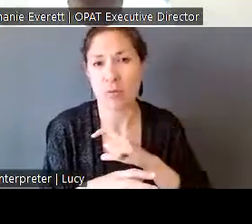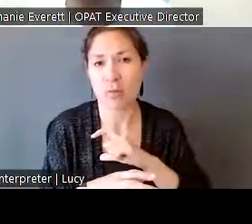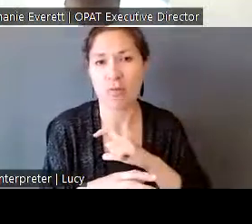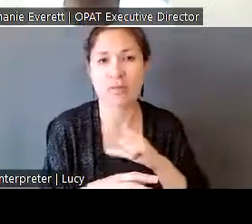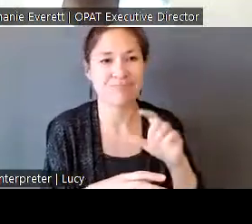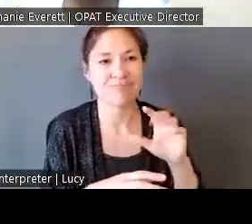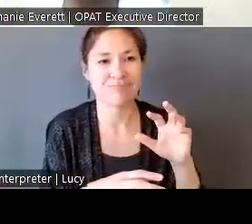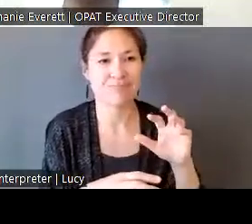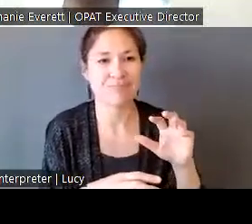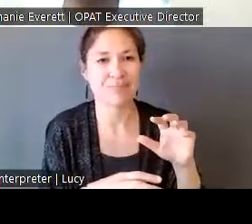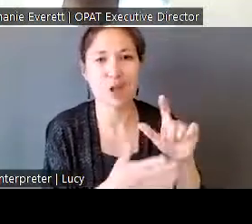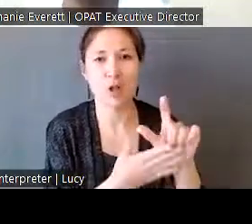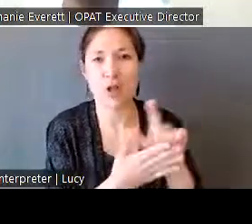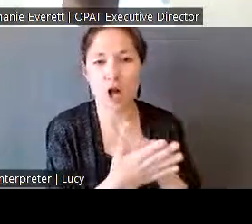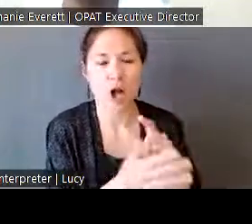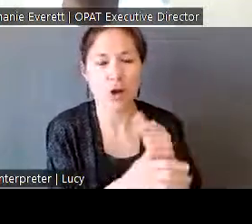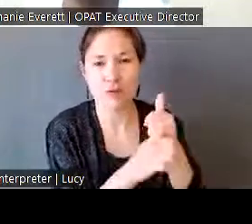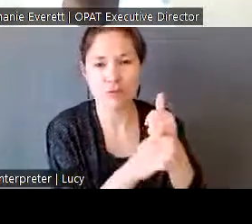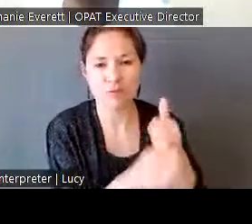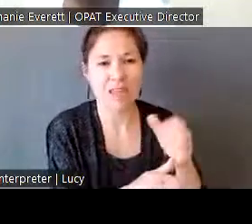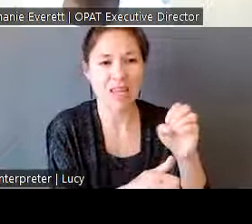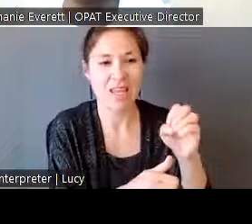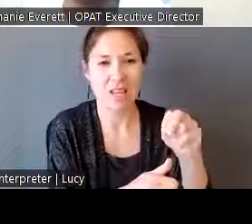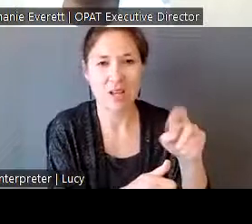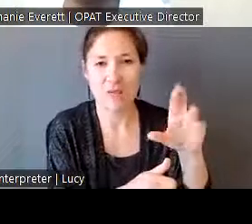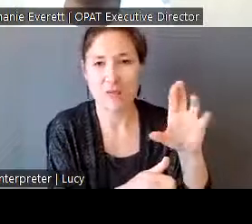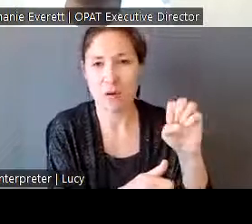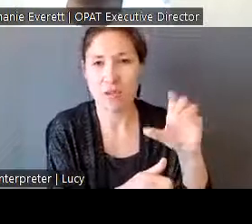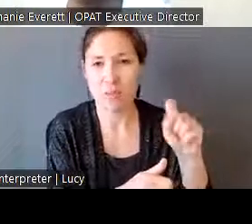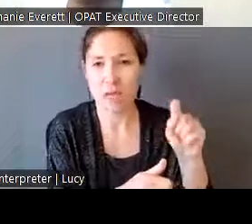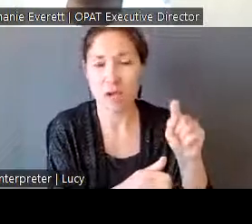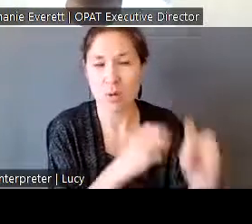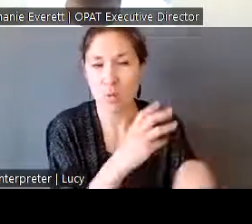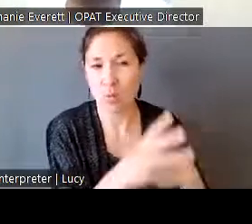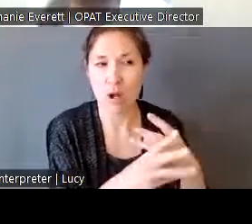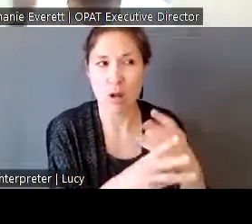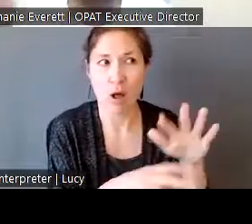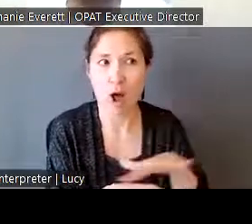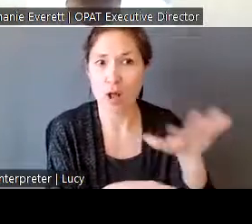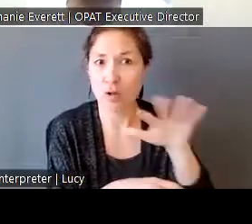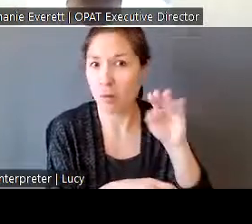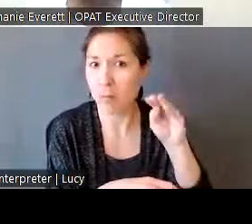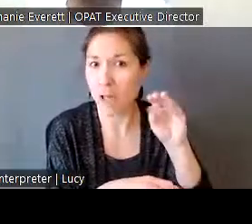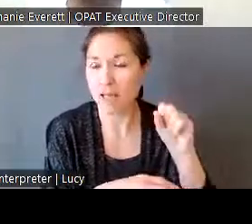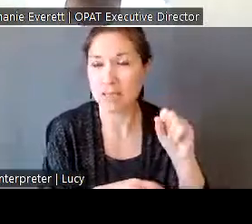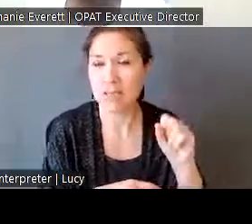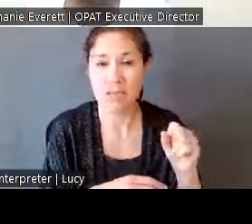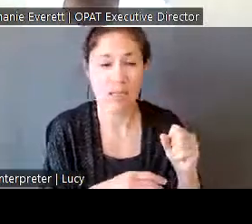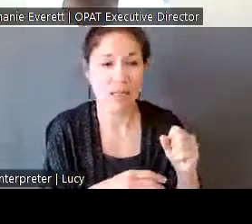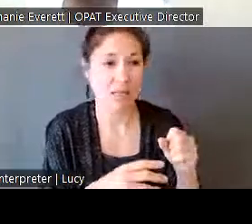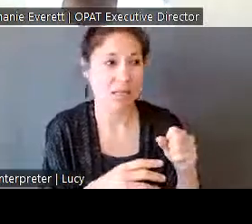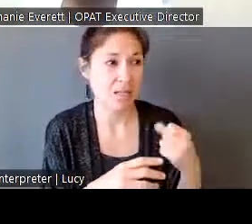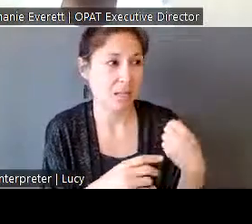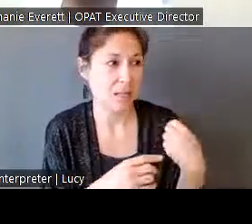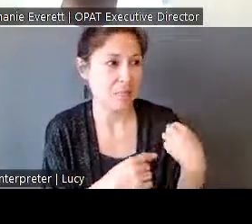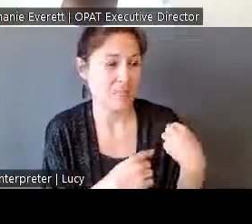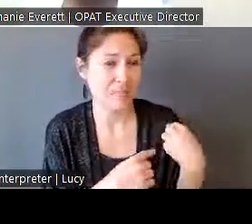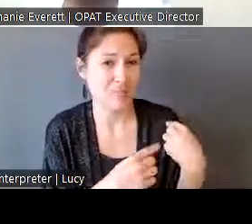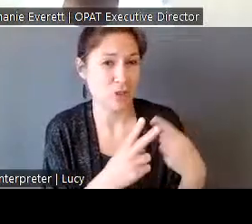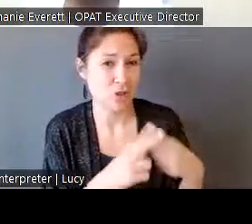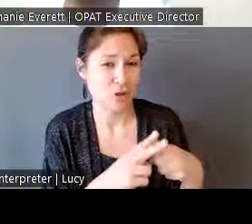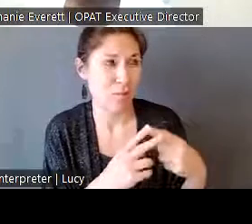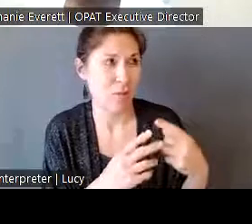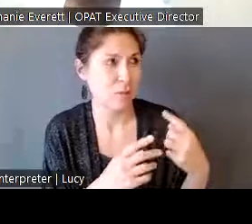across the state. As of last week, BPD had not turned in any